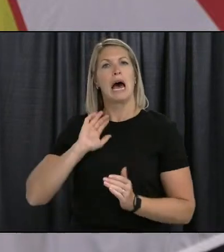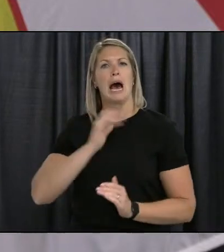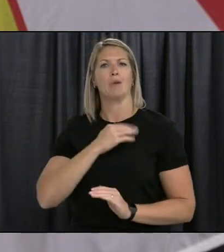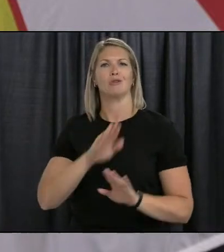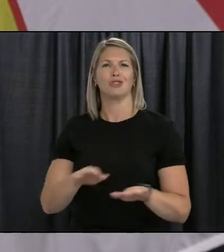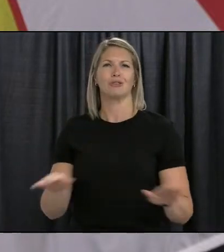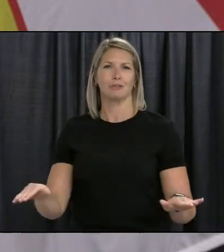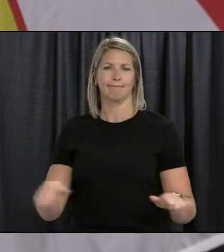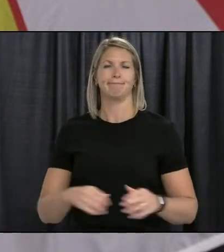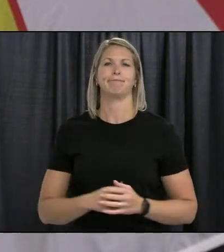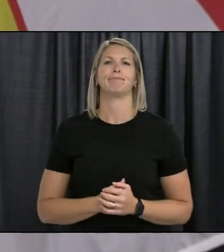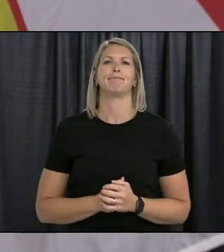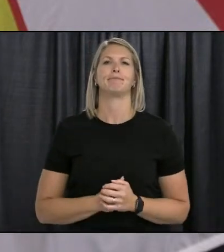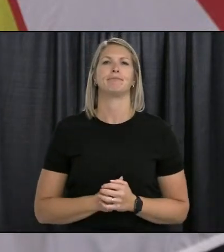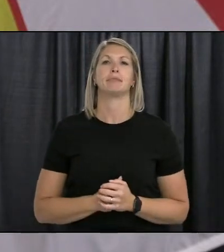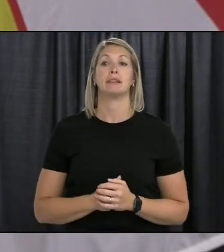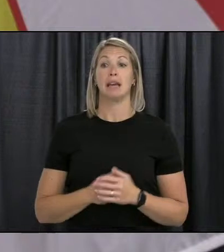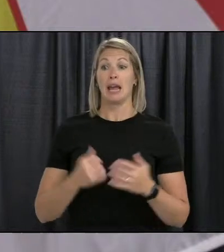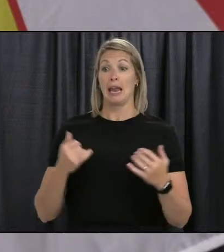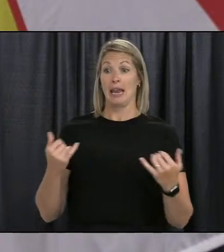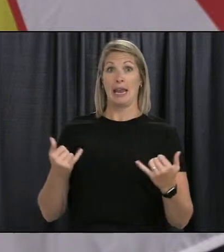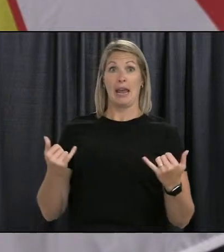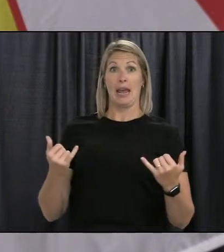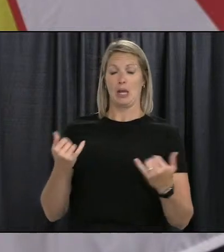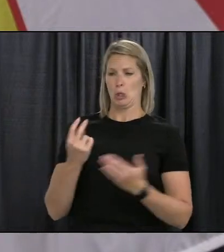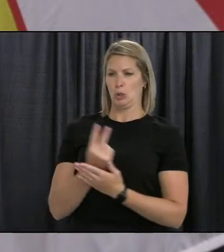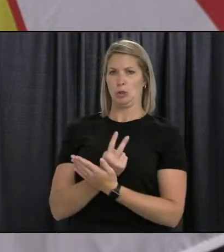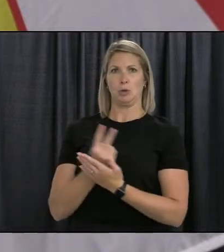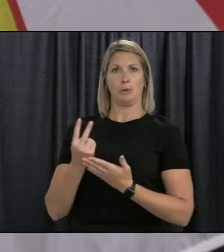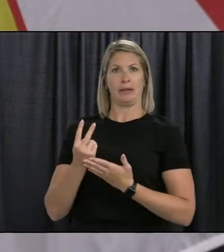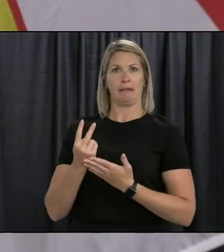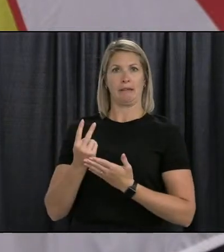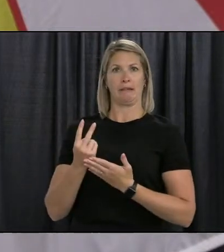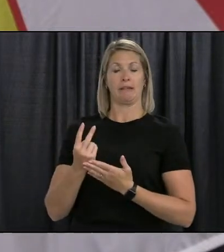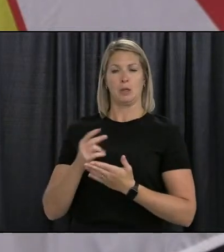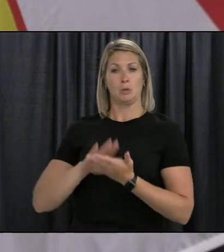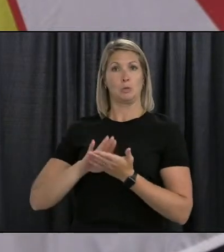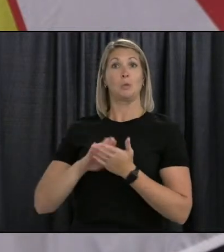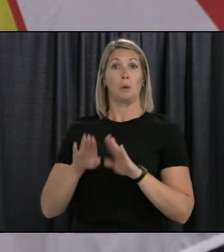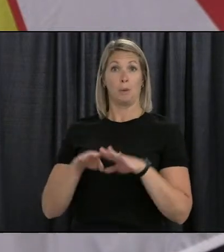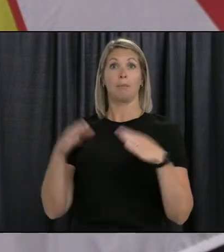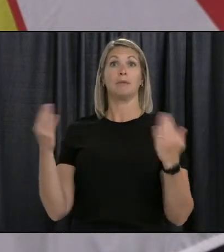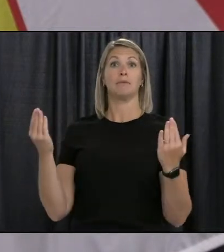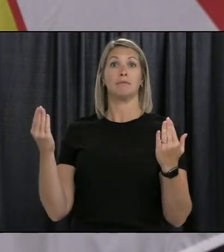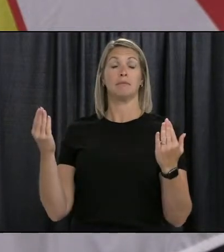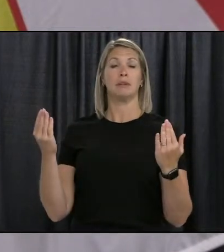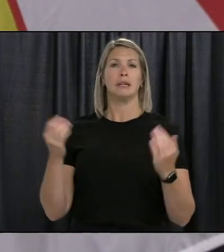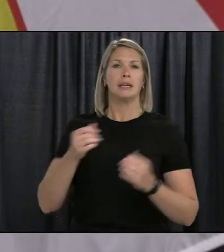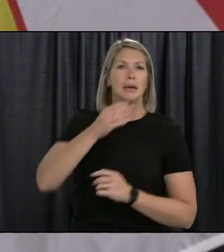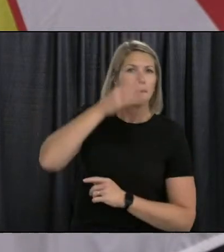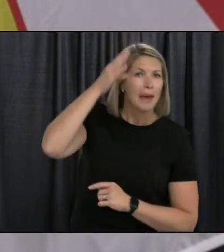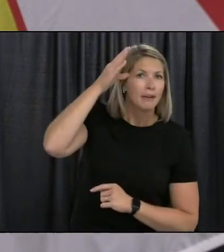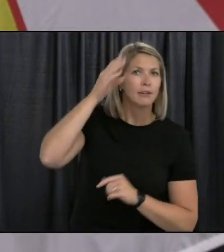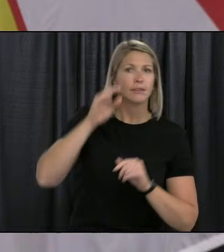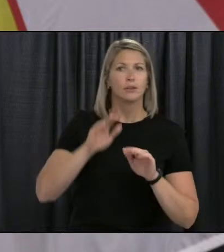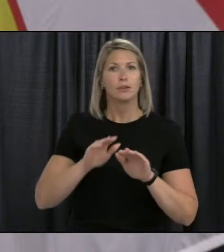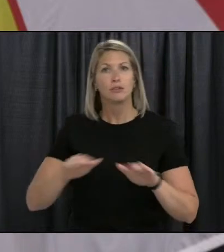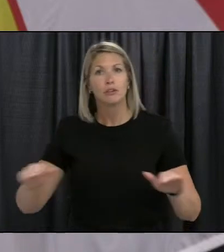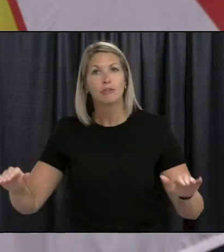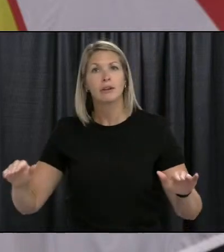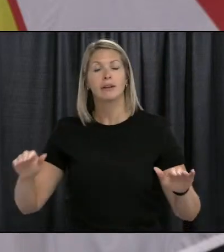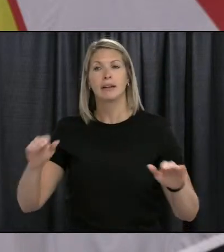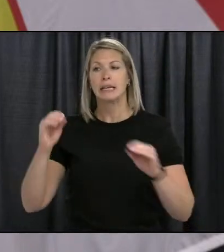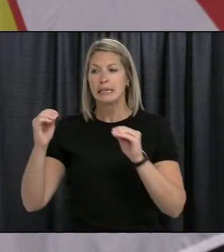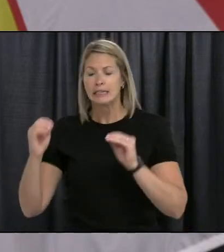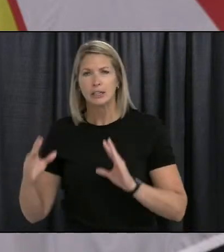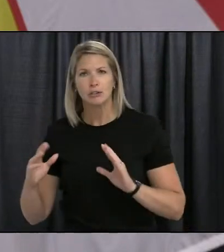Today marks 2 weeks into the new school year. Each September is an adjustment period for parents, teachers, children, and youth as